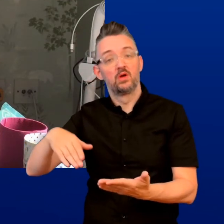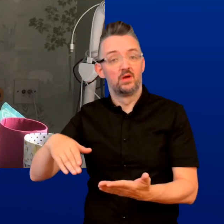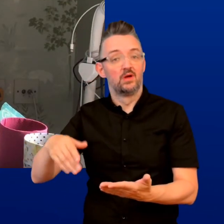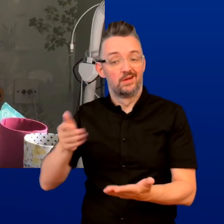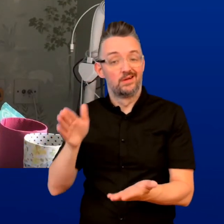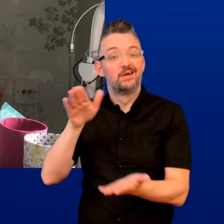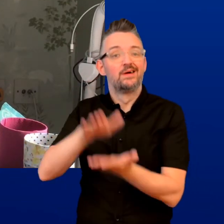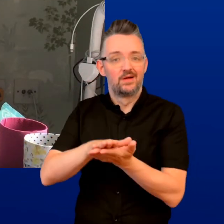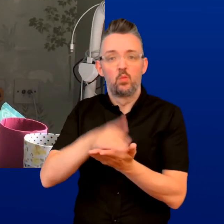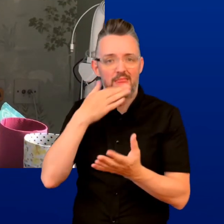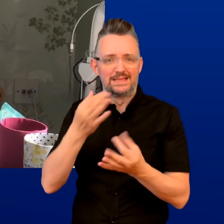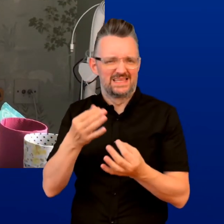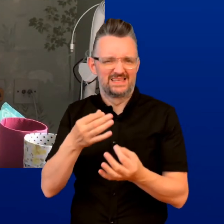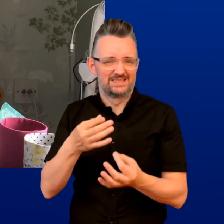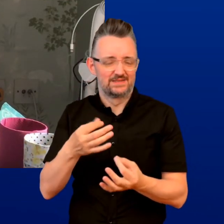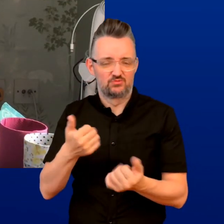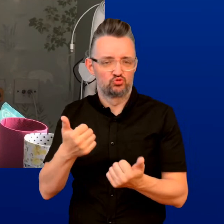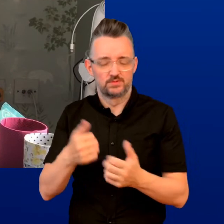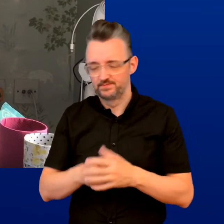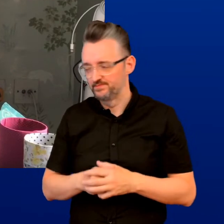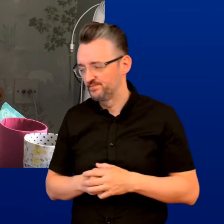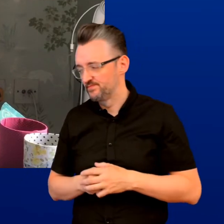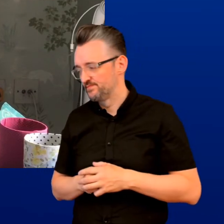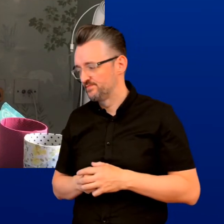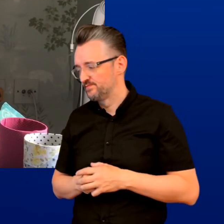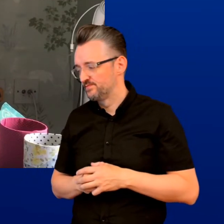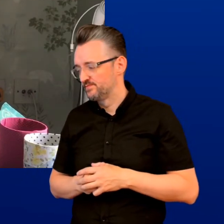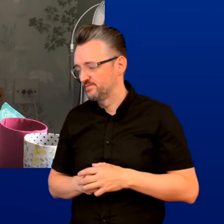will stick quite good, this one.